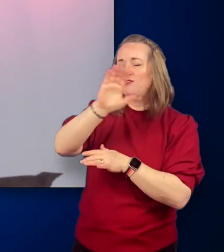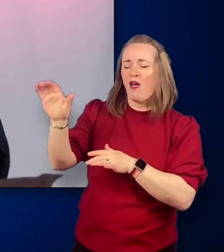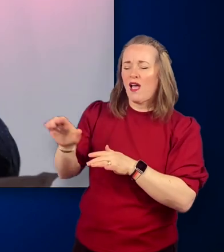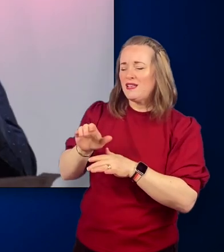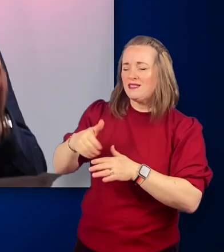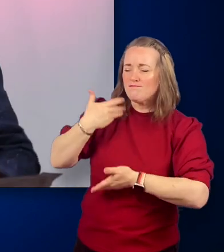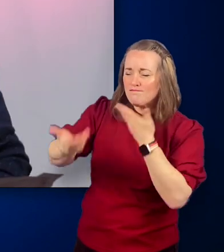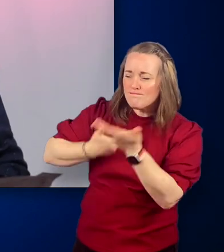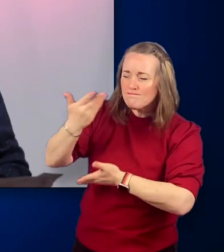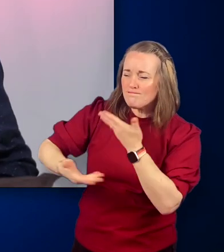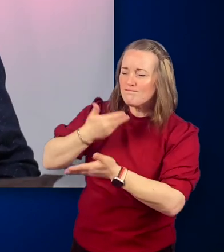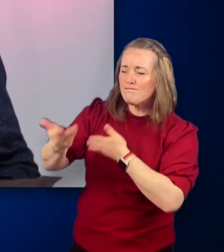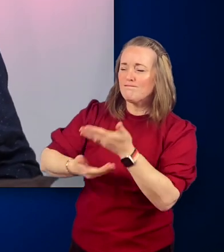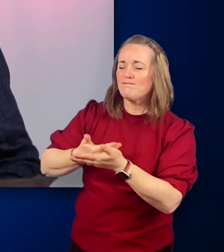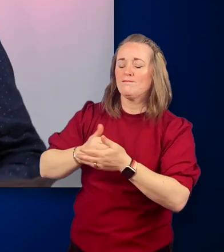Let me tell you something.